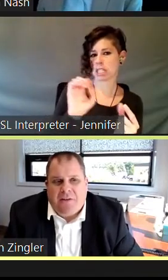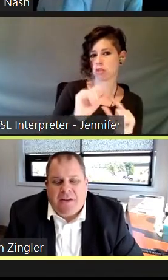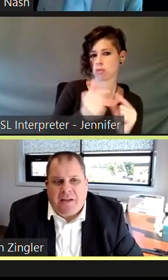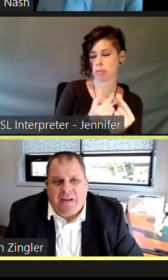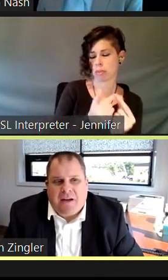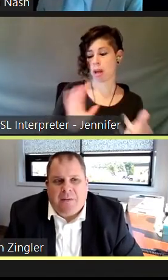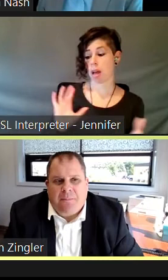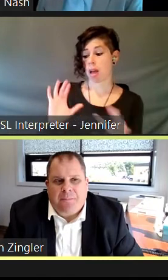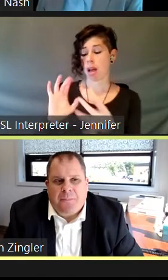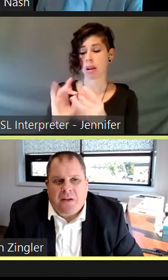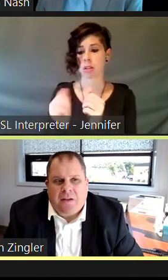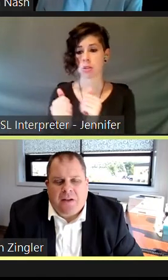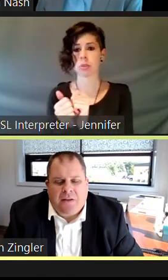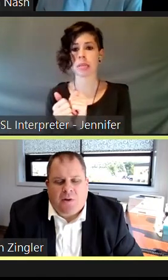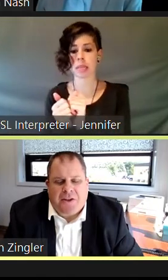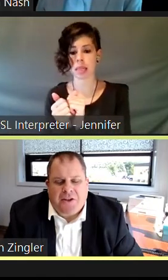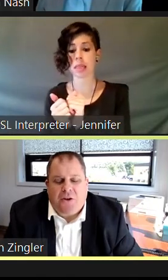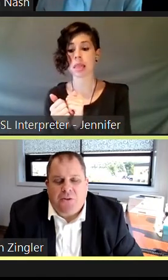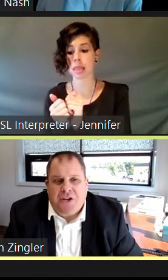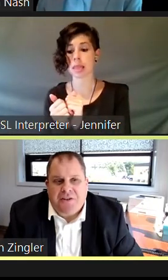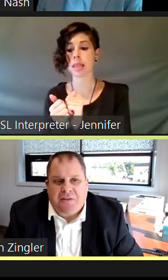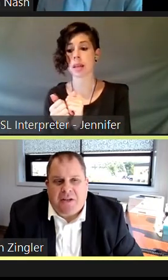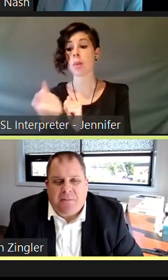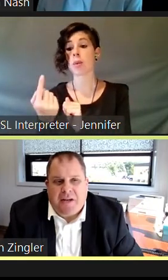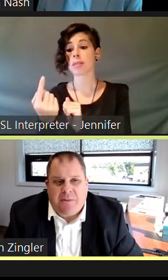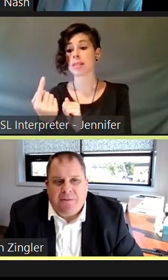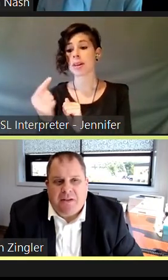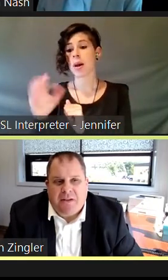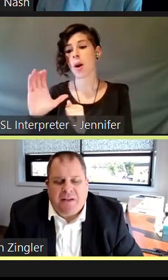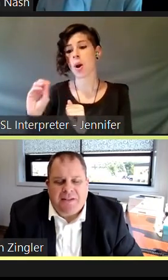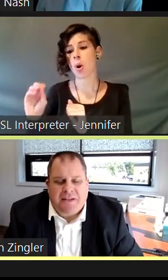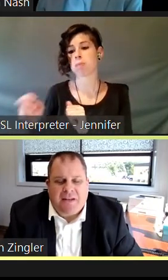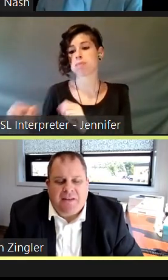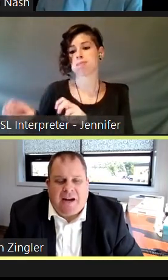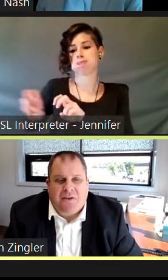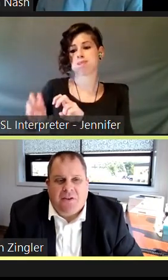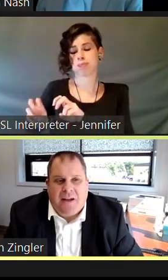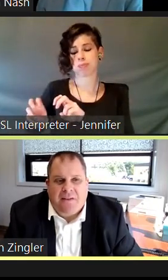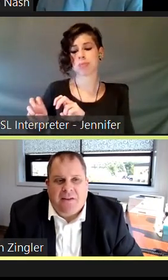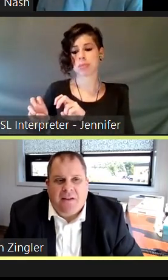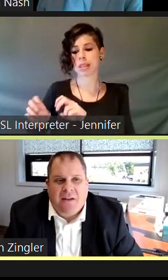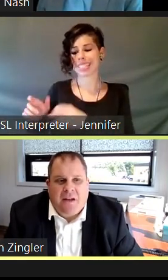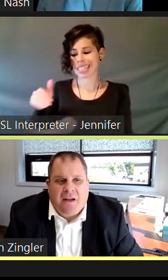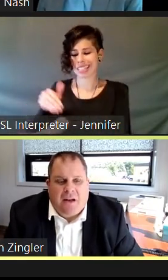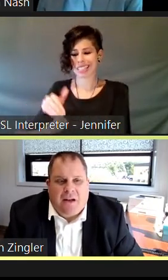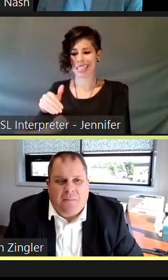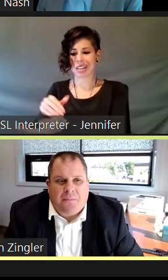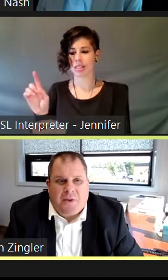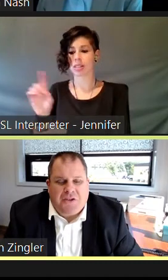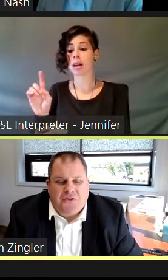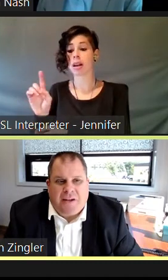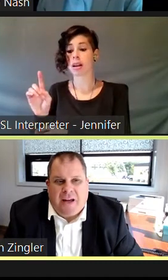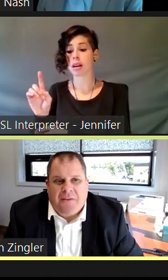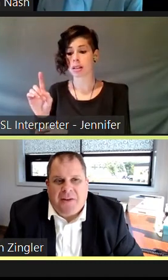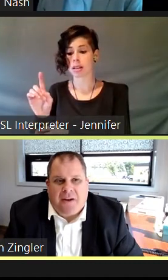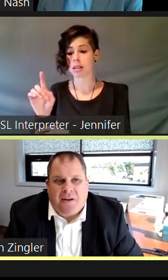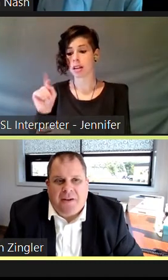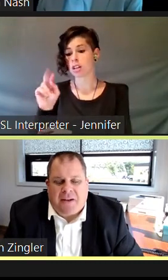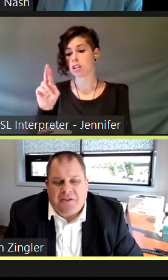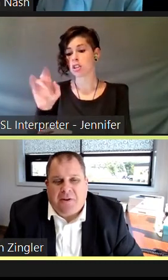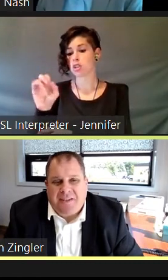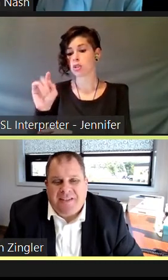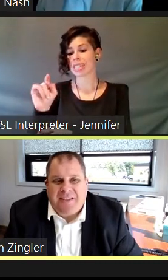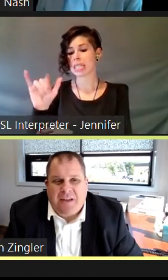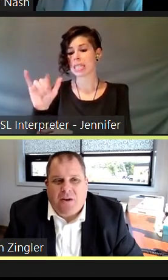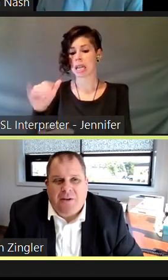with one of the co-chairs of the committee. He is a doctor at Trinity Health Center. He's